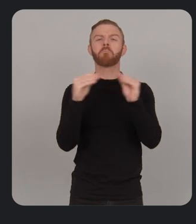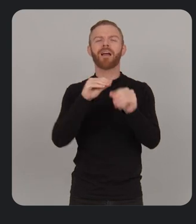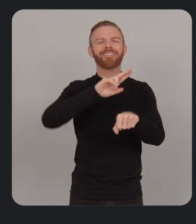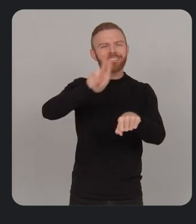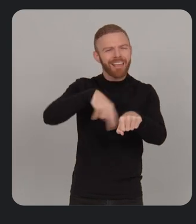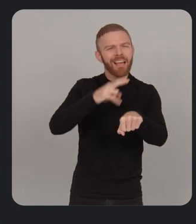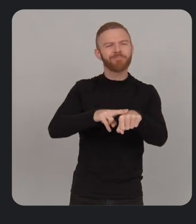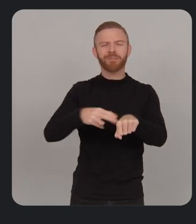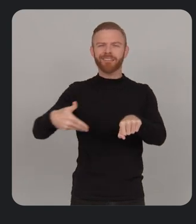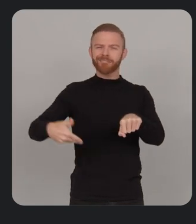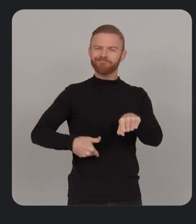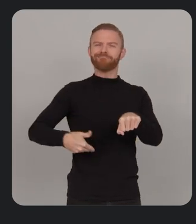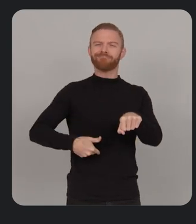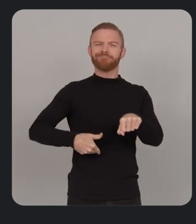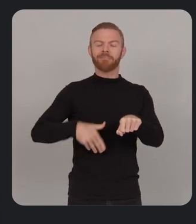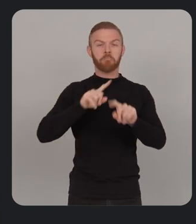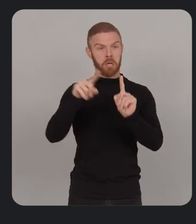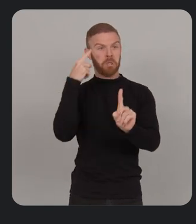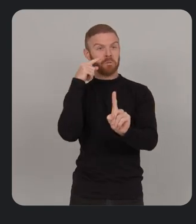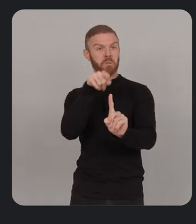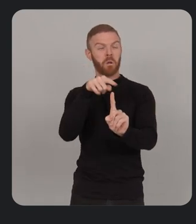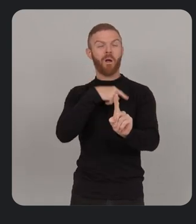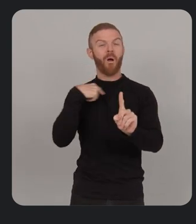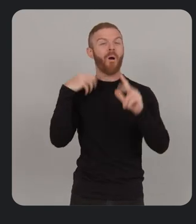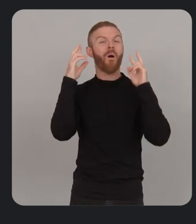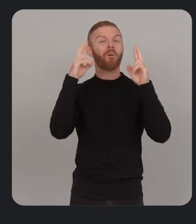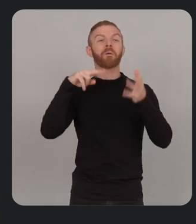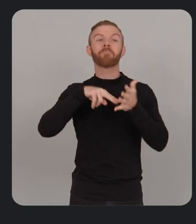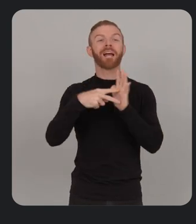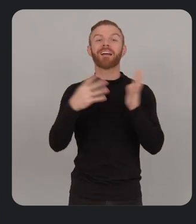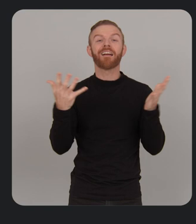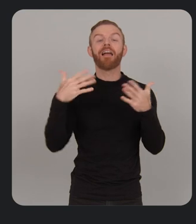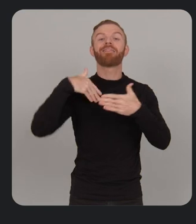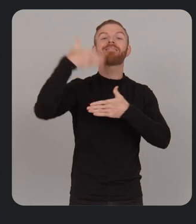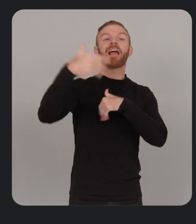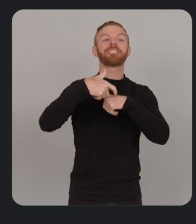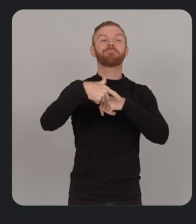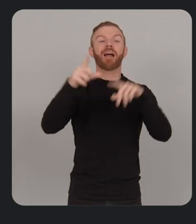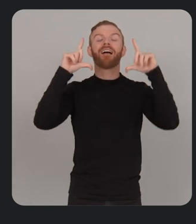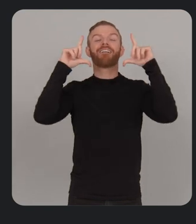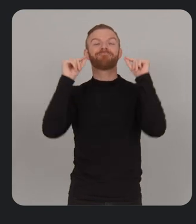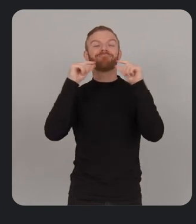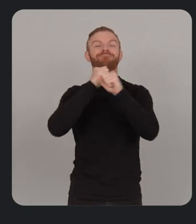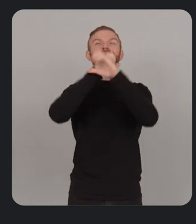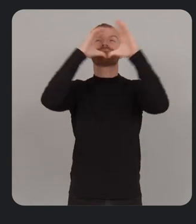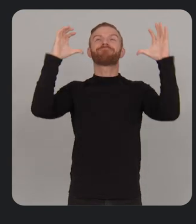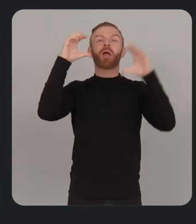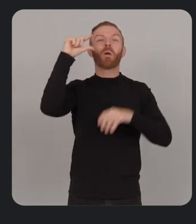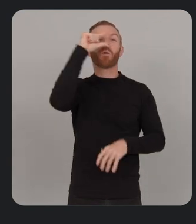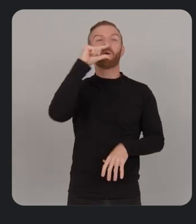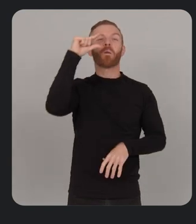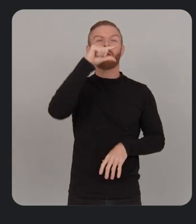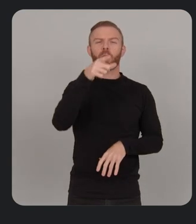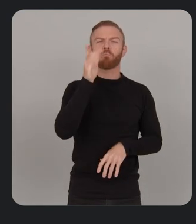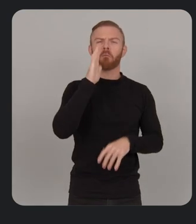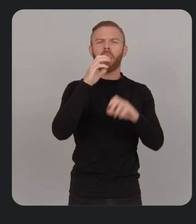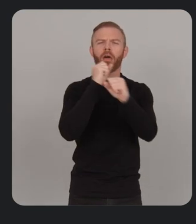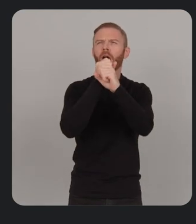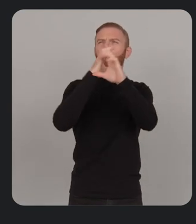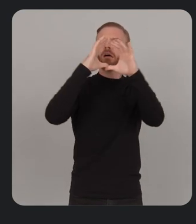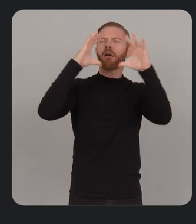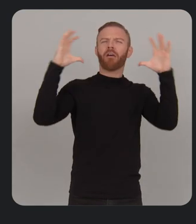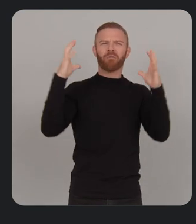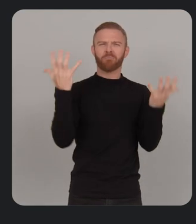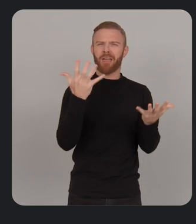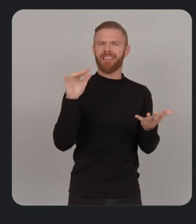and intuitive, but for you, we hope it means that the next time you close your eyes and think of Google, you'll imagine